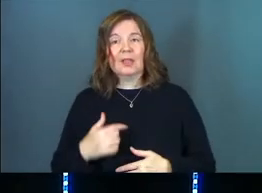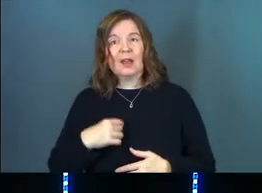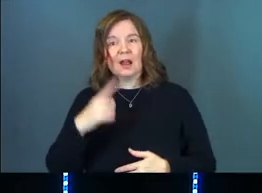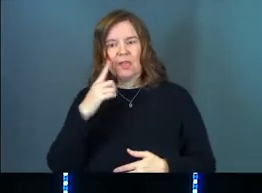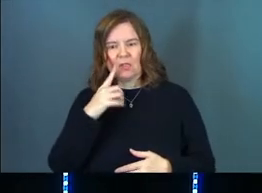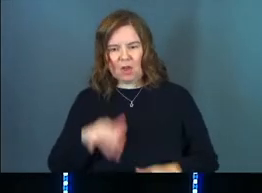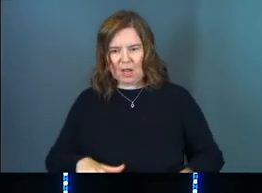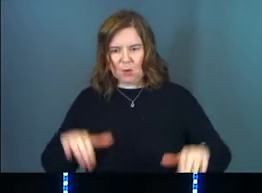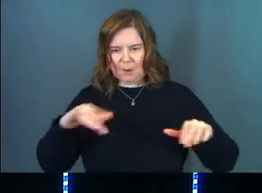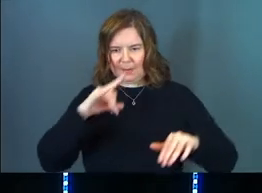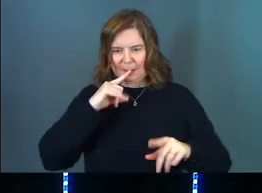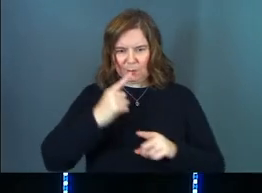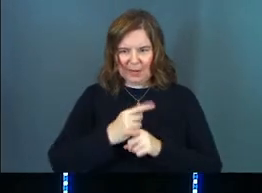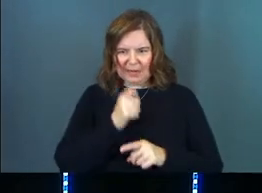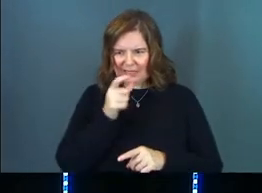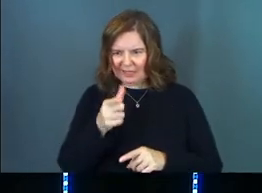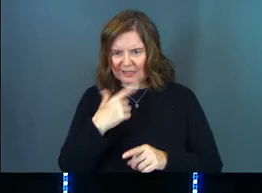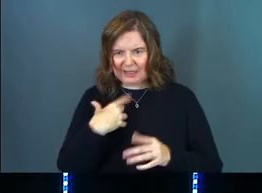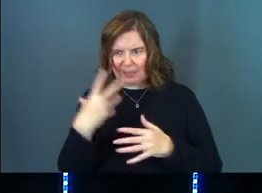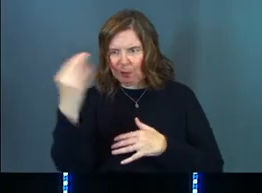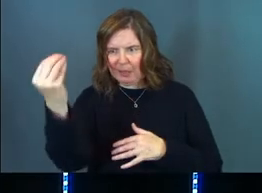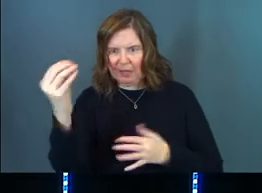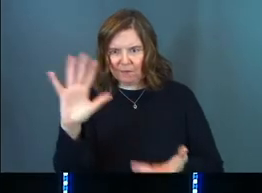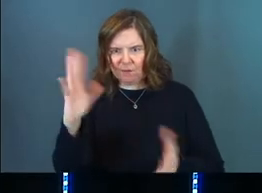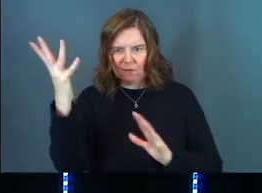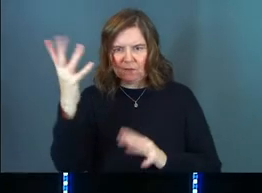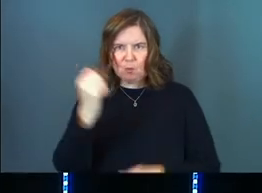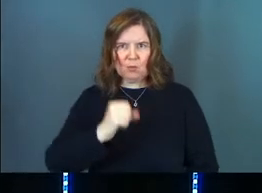And I thought I raised my kids right, and I didn't think they would ever leave.